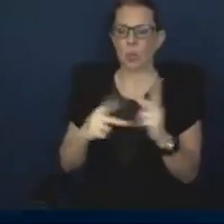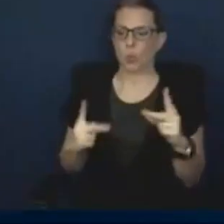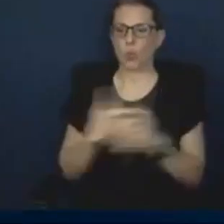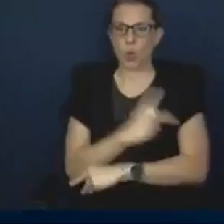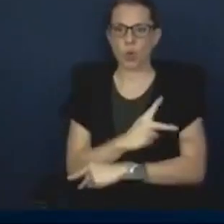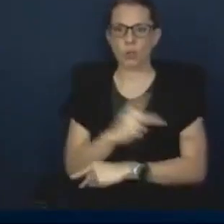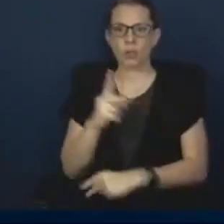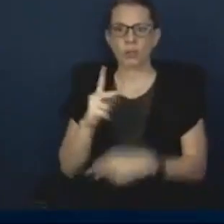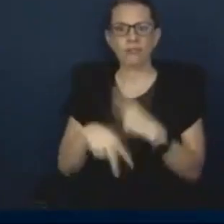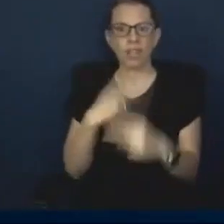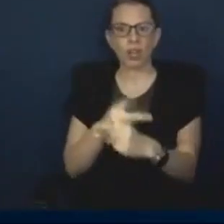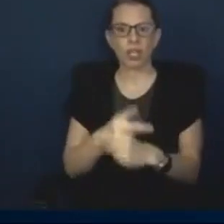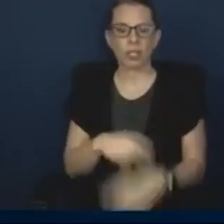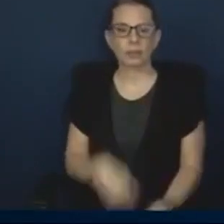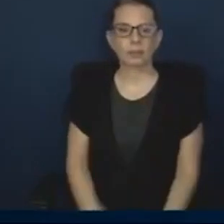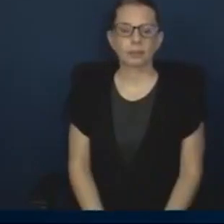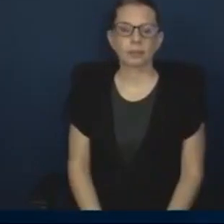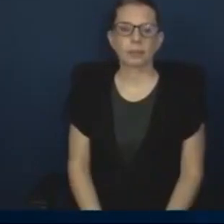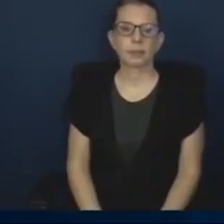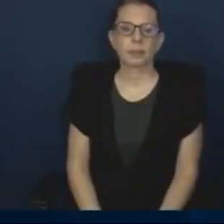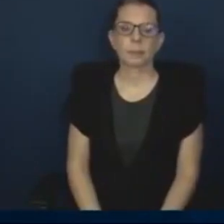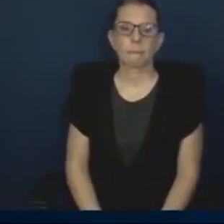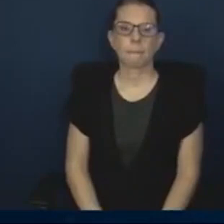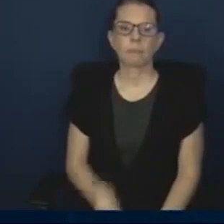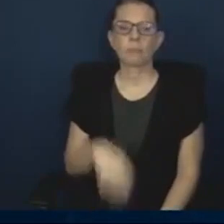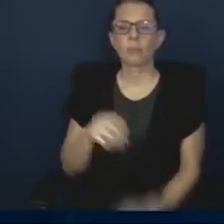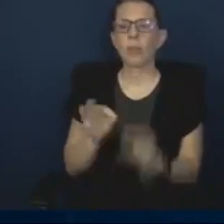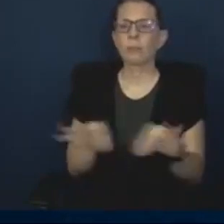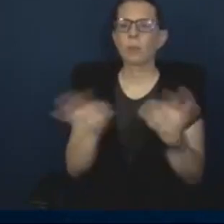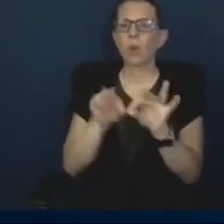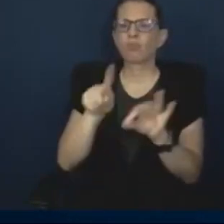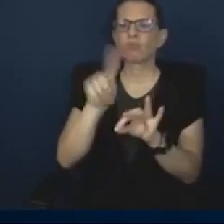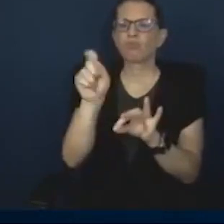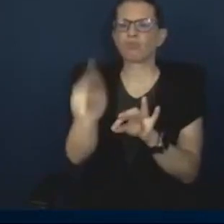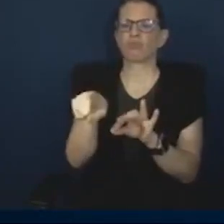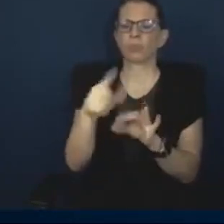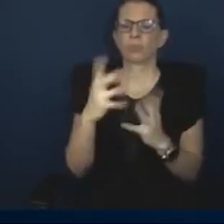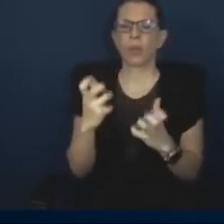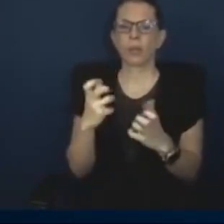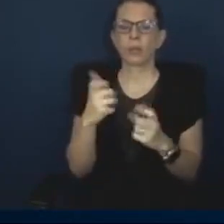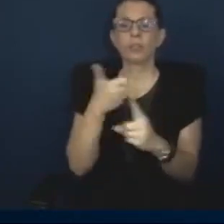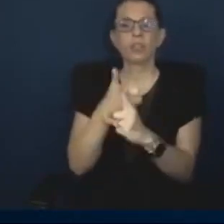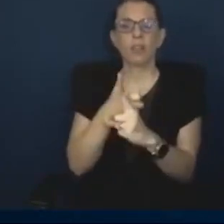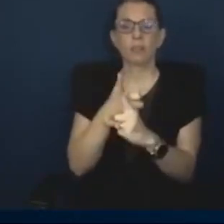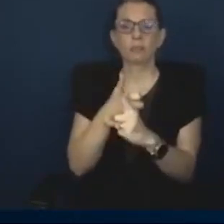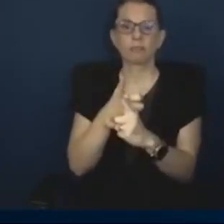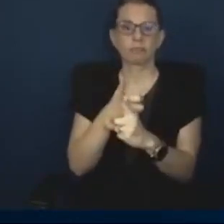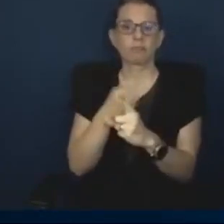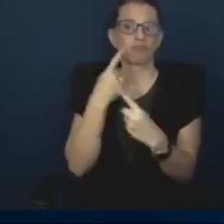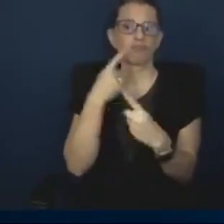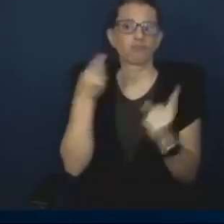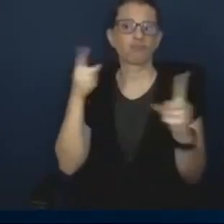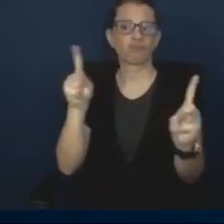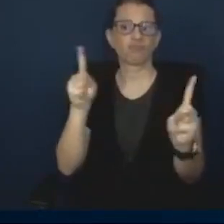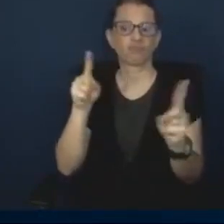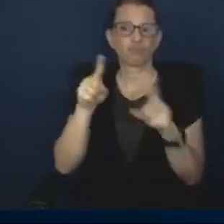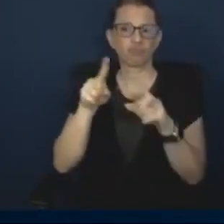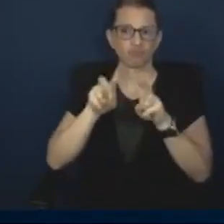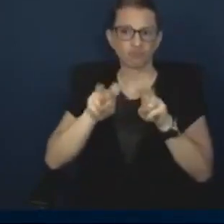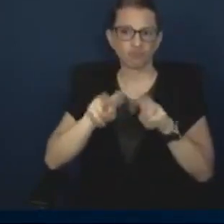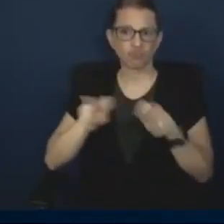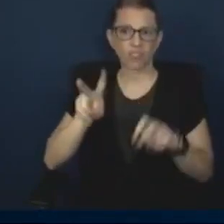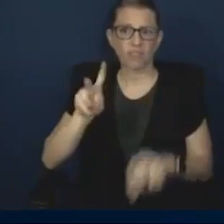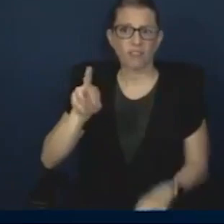think here's the really important question I wanted to ask you. As a well-known virologist, did you help Pfizer come up with